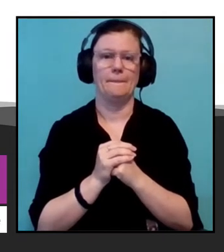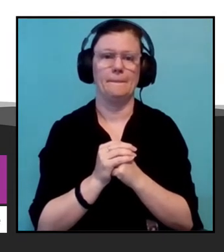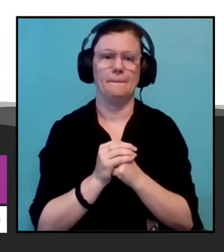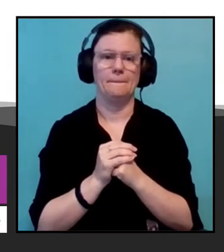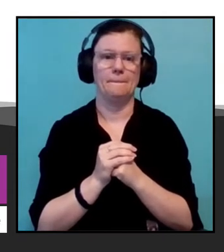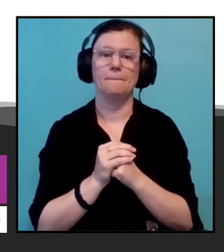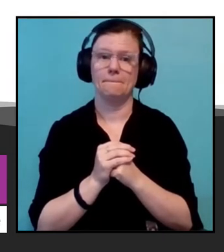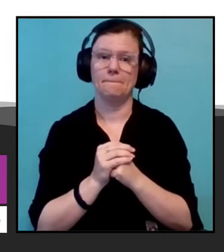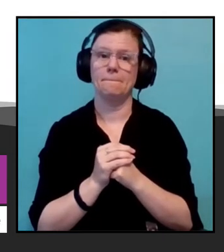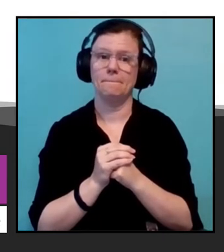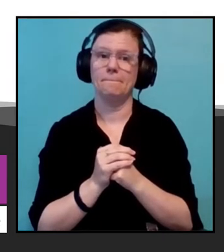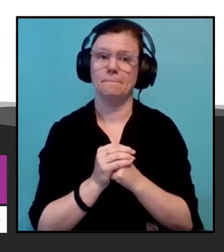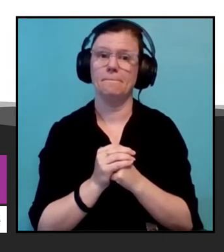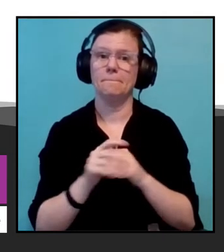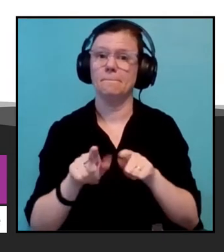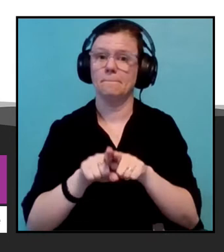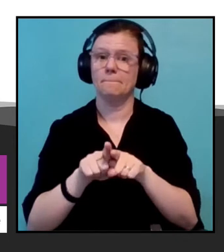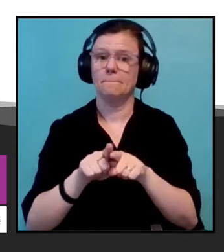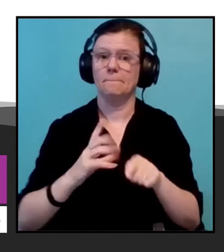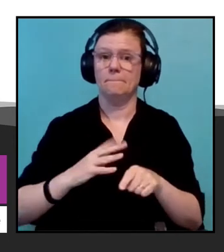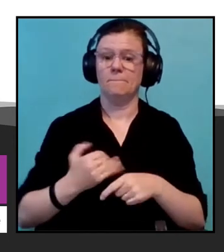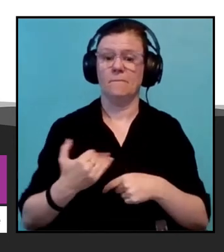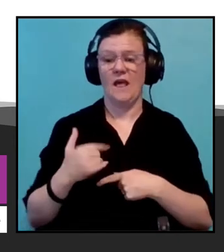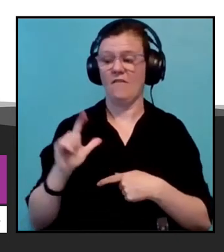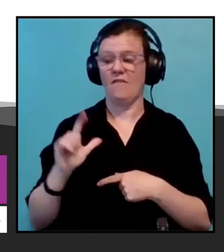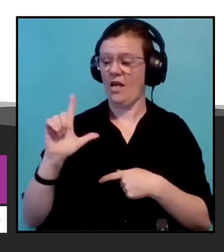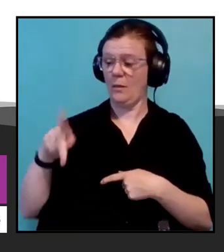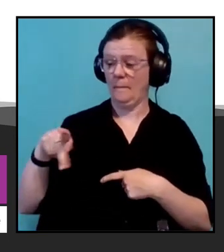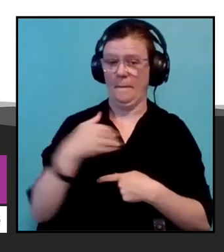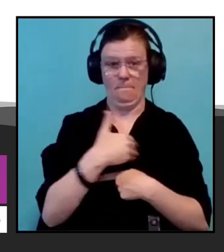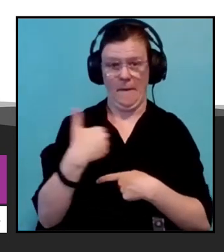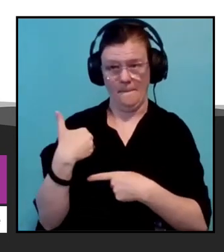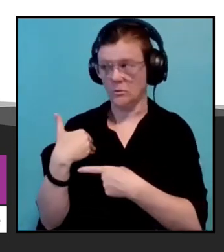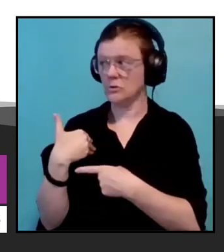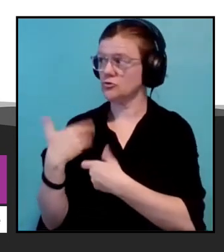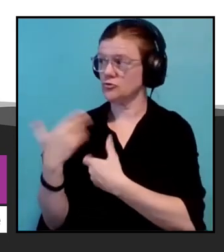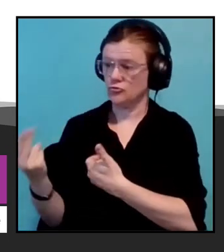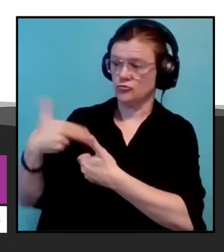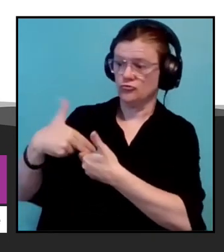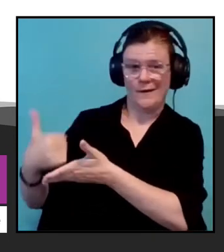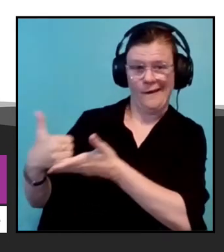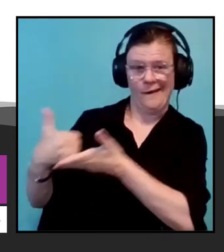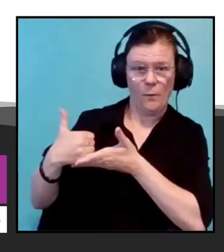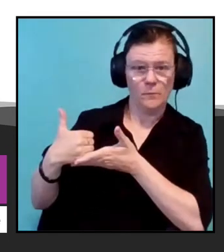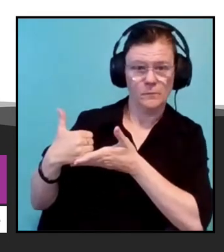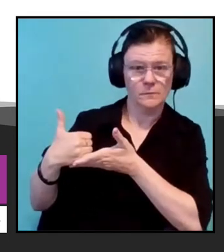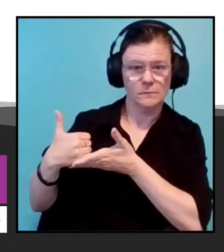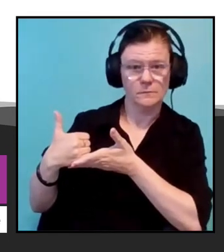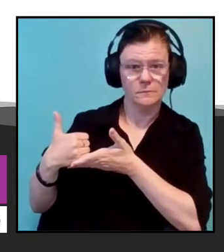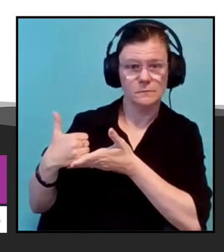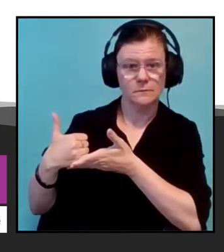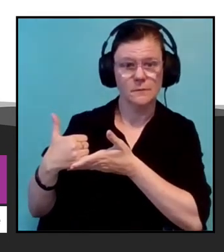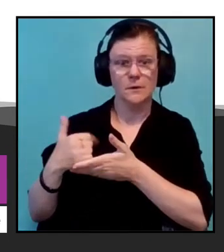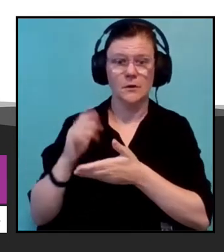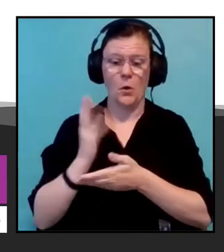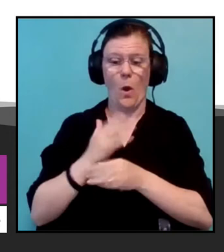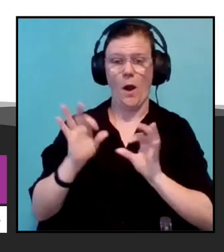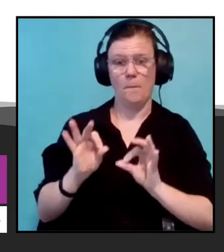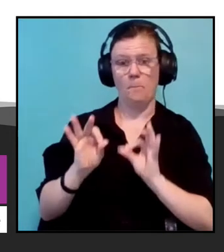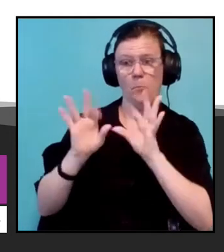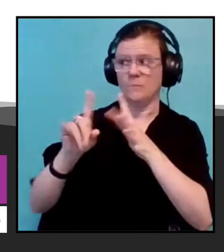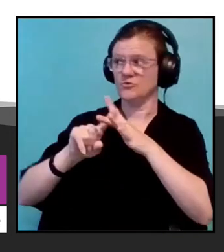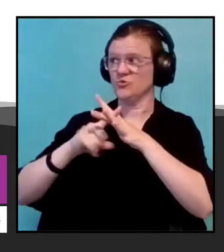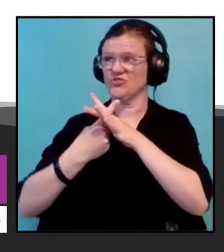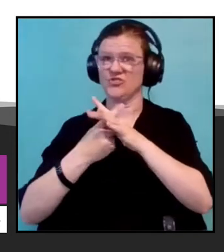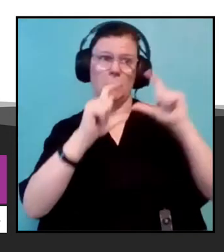It was also very, very helpful to have LP members who like helped us like kind of like prototype our prompts. So and